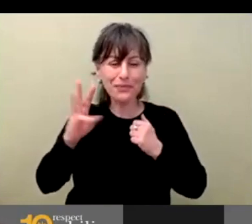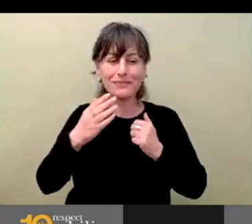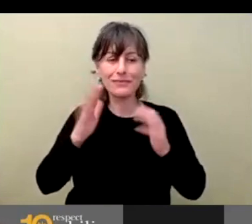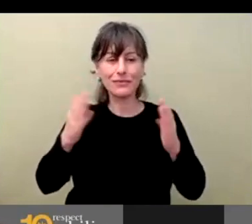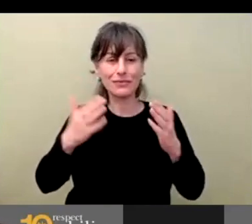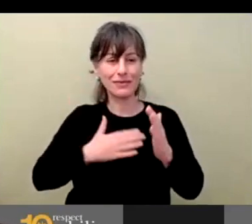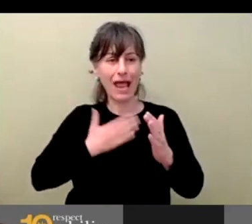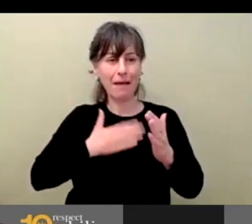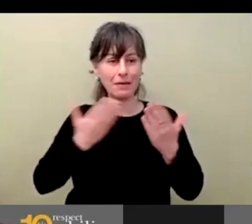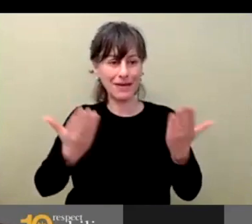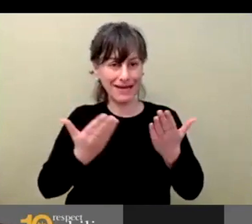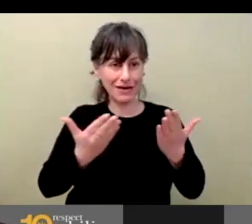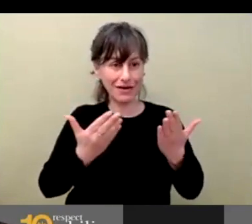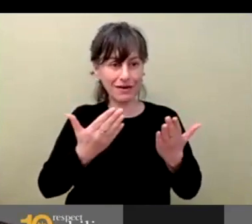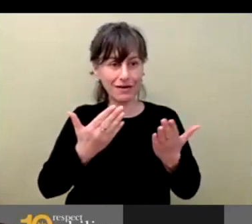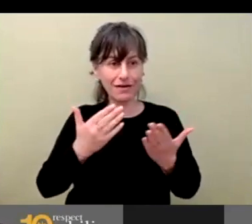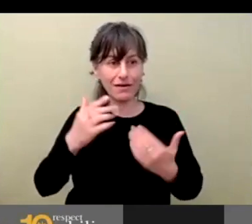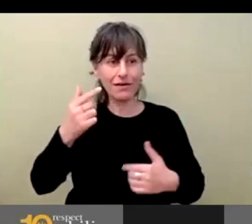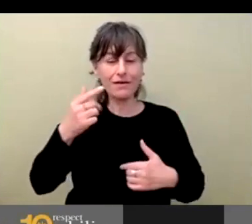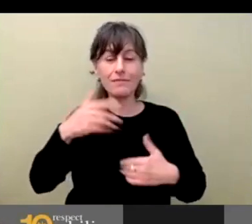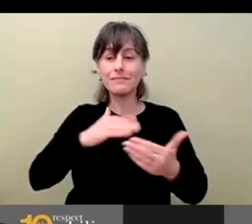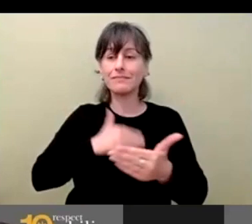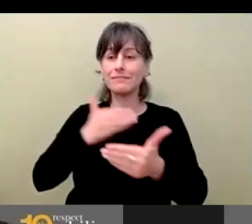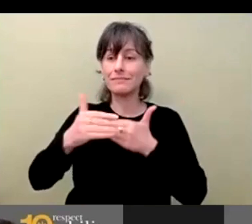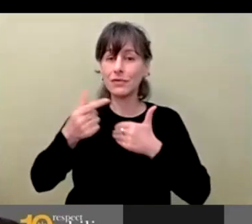Thank you, Rostam. And Grace.